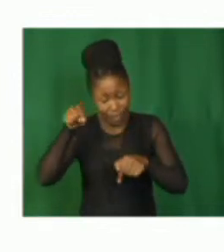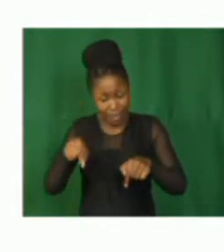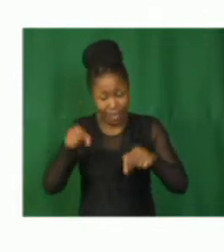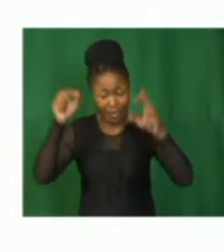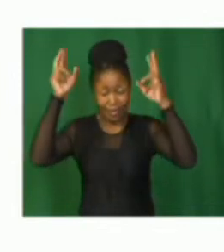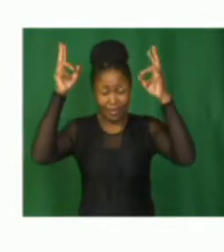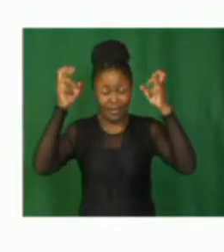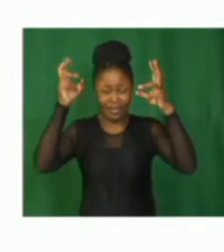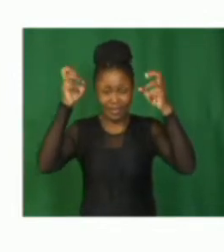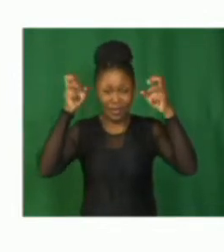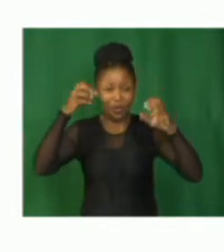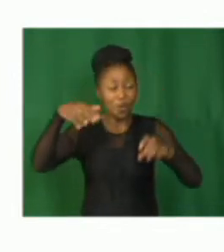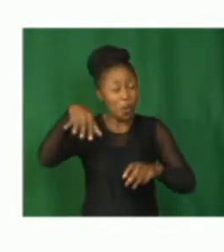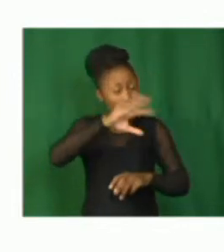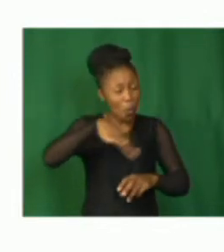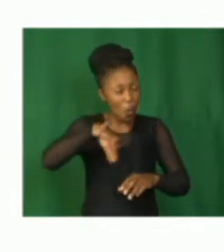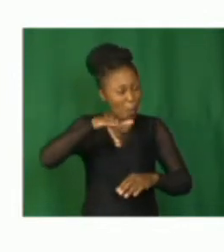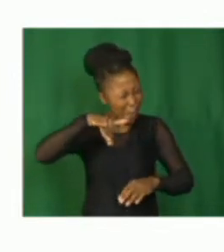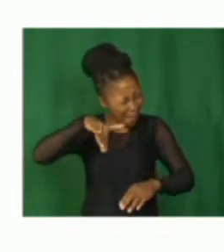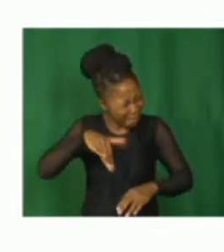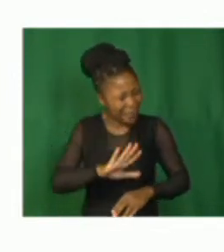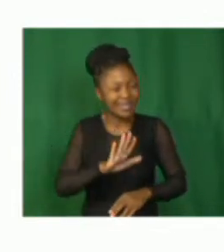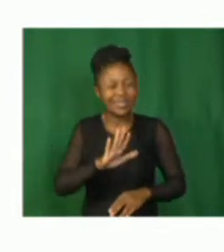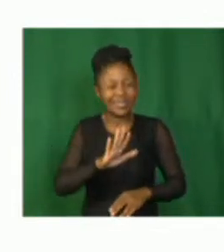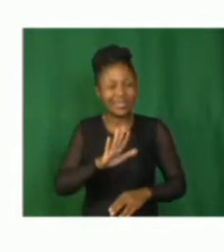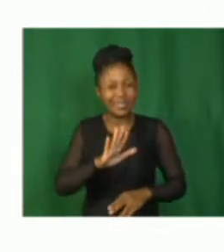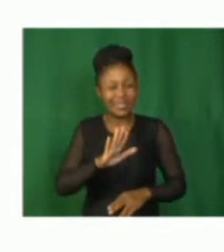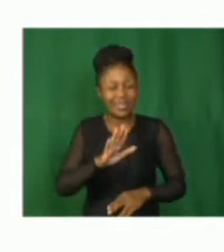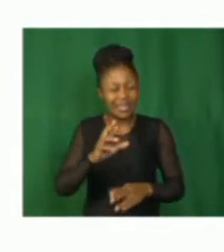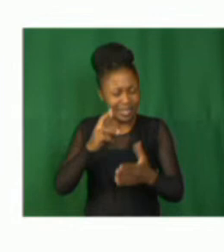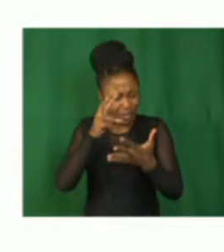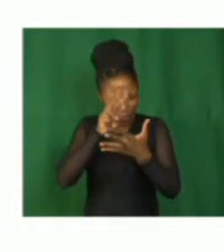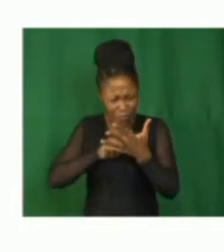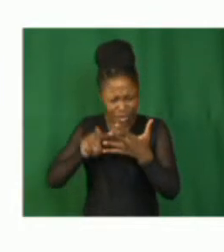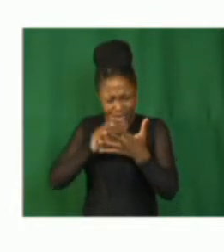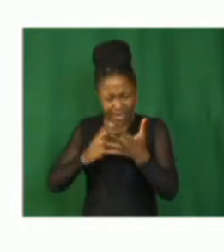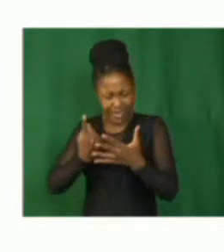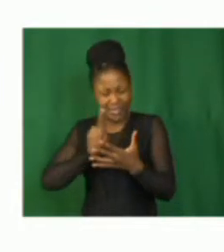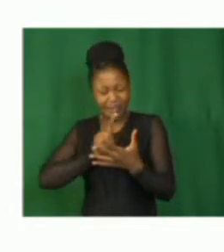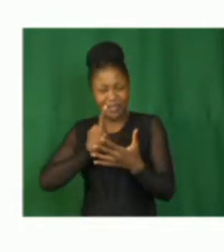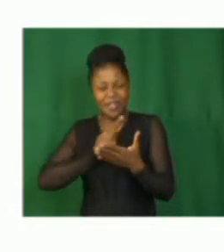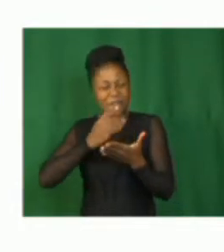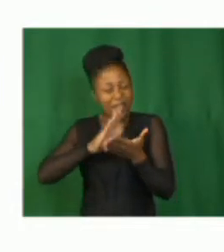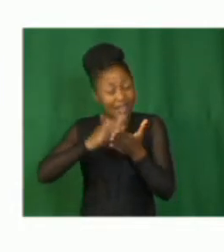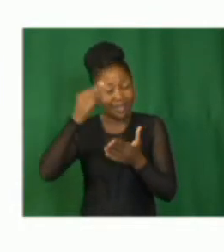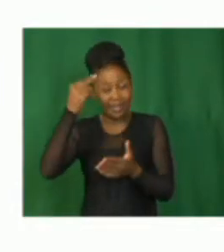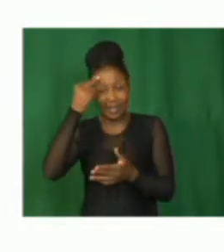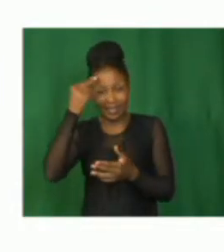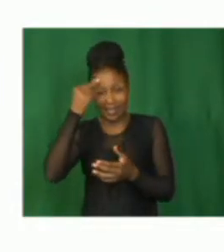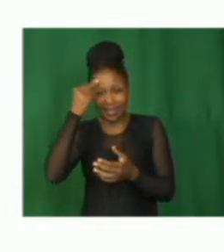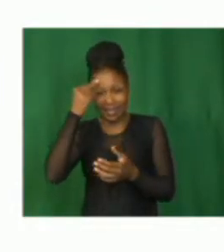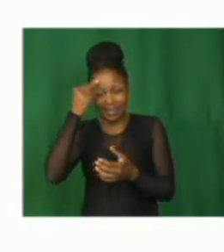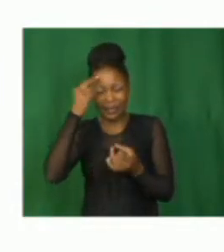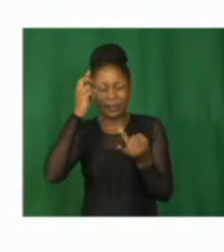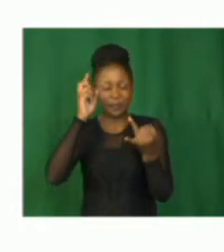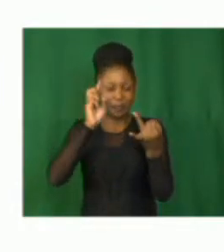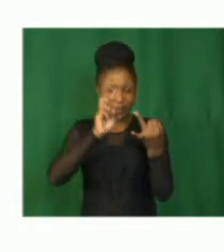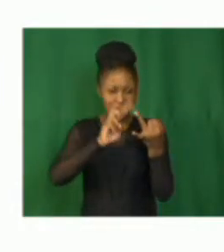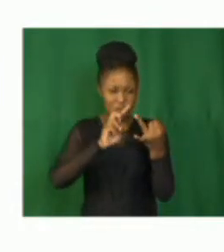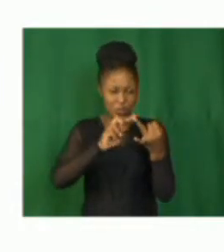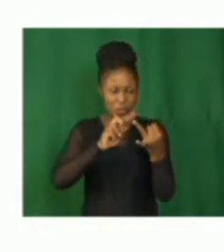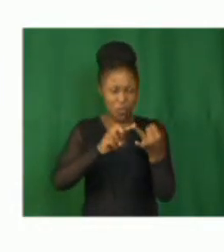read on your own and understand a reading passage. Secondly, you should be able to recall